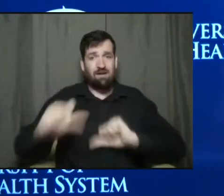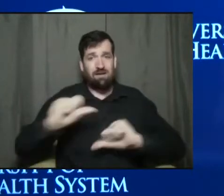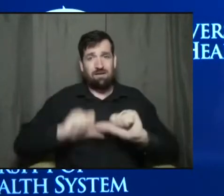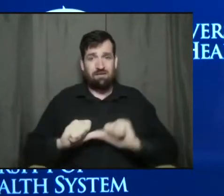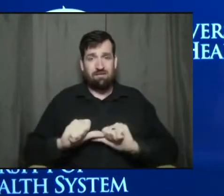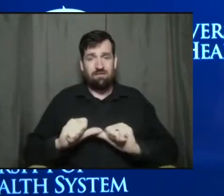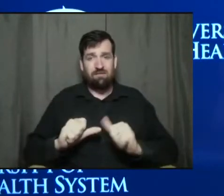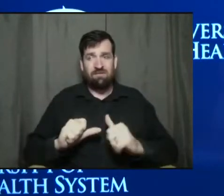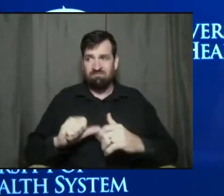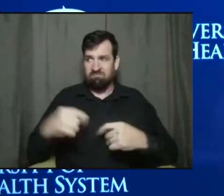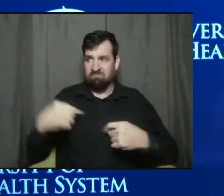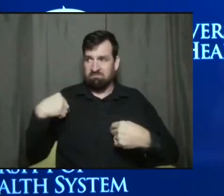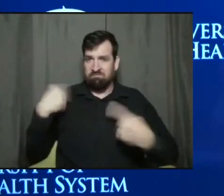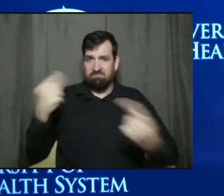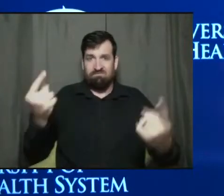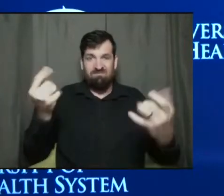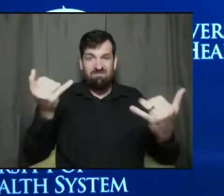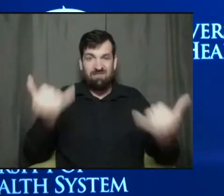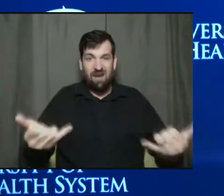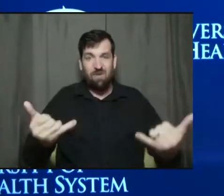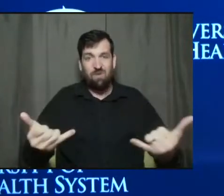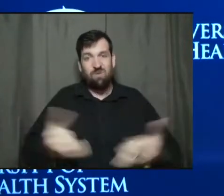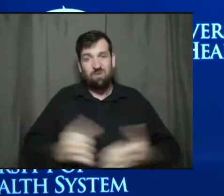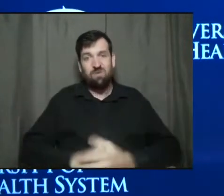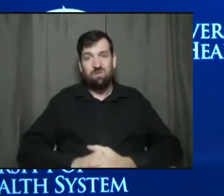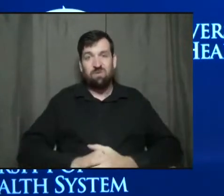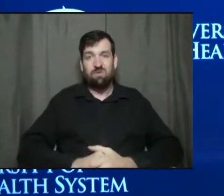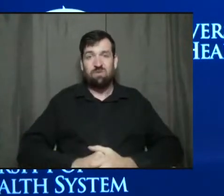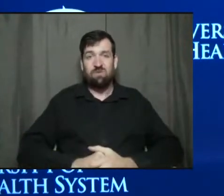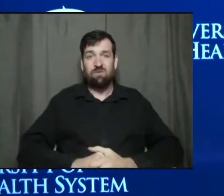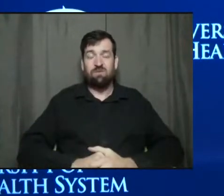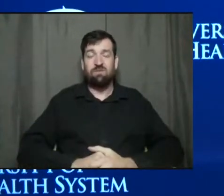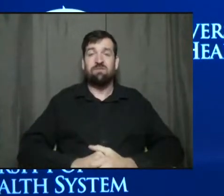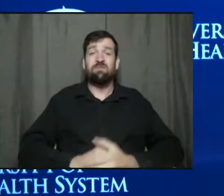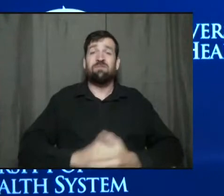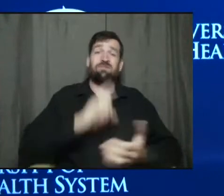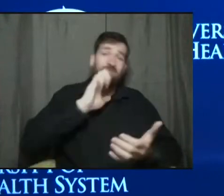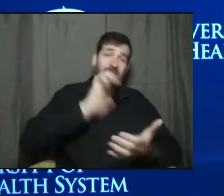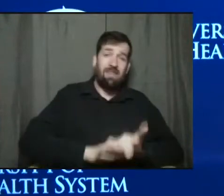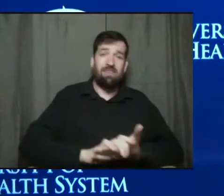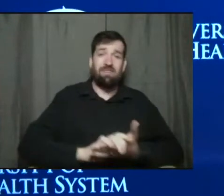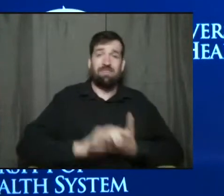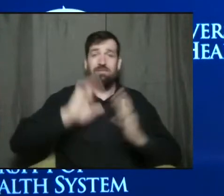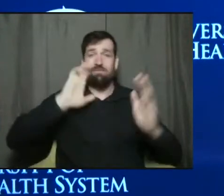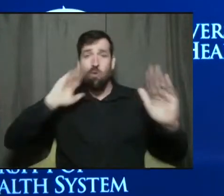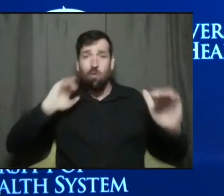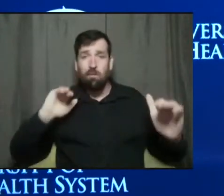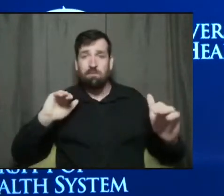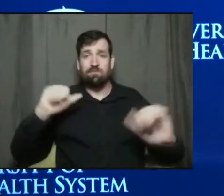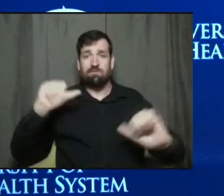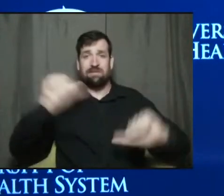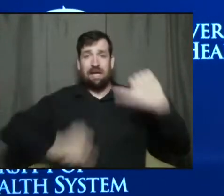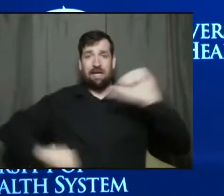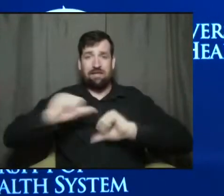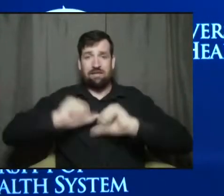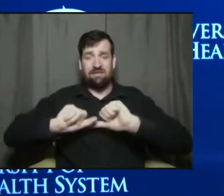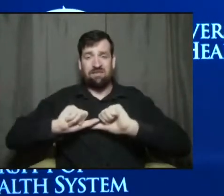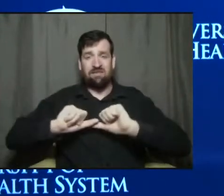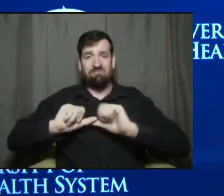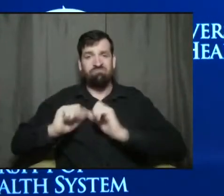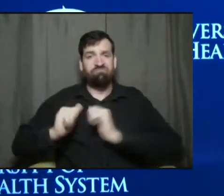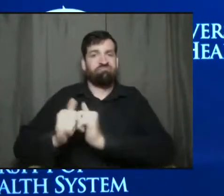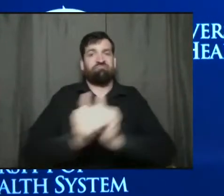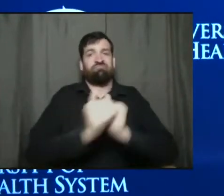where we are today. Faith, hope, science, whether it's